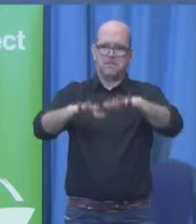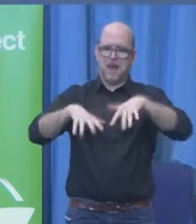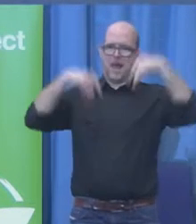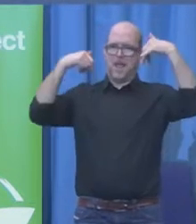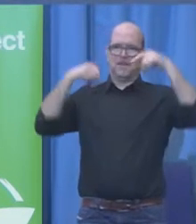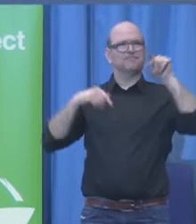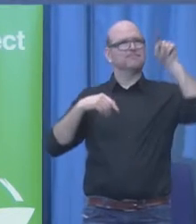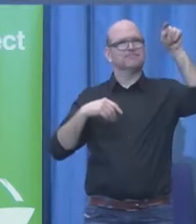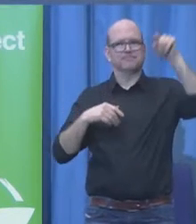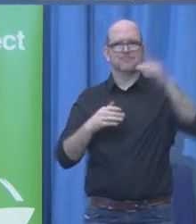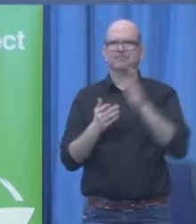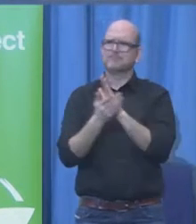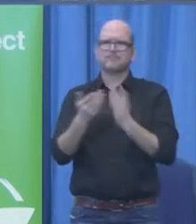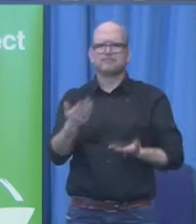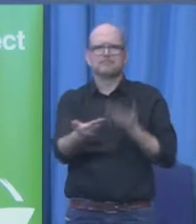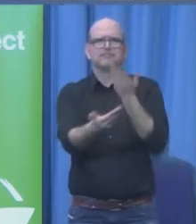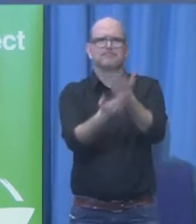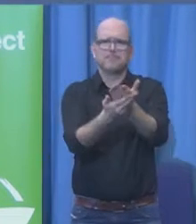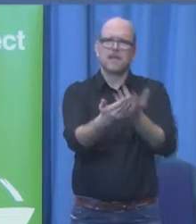of